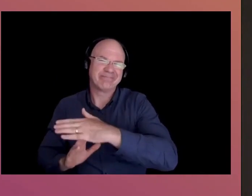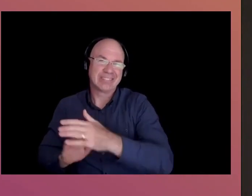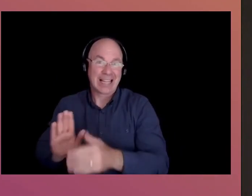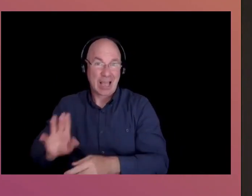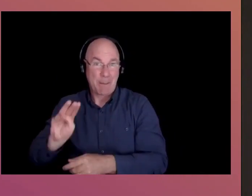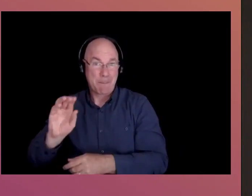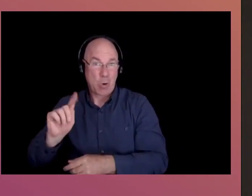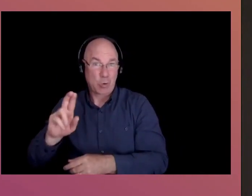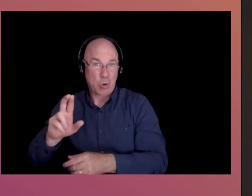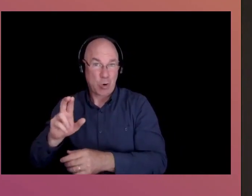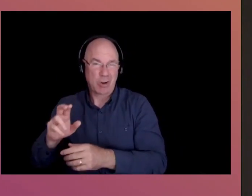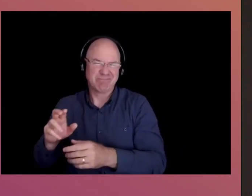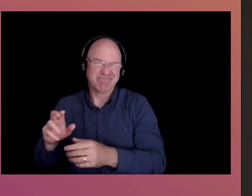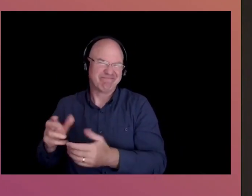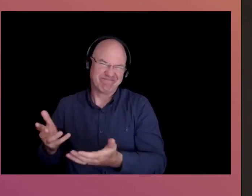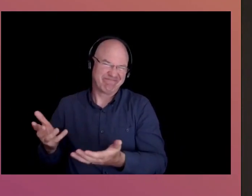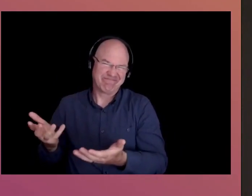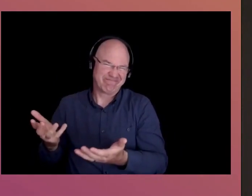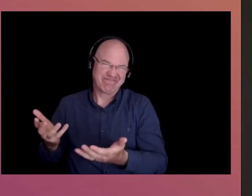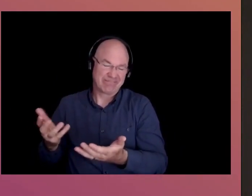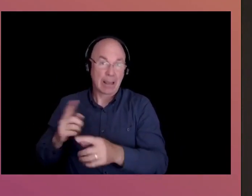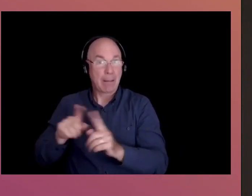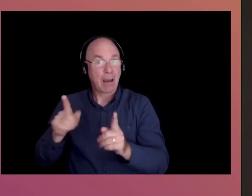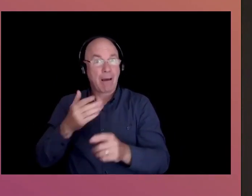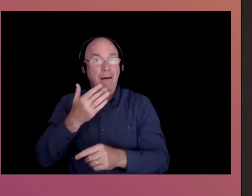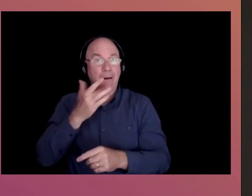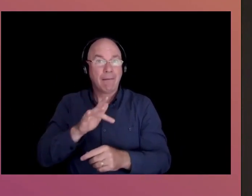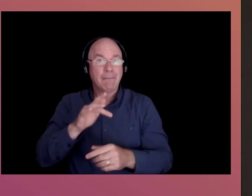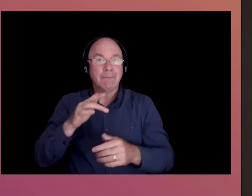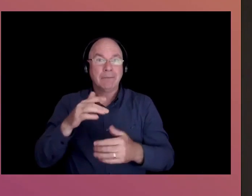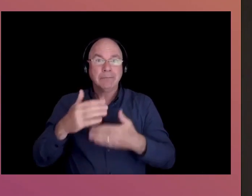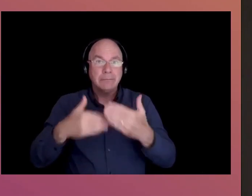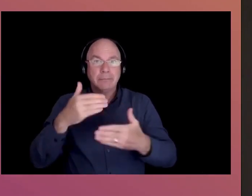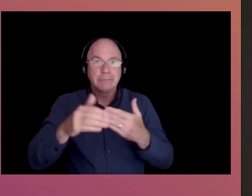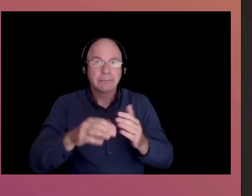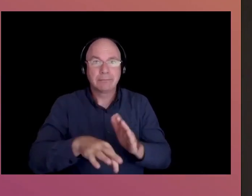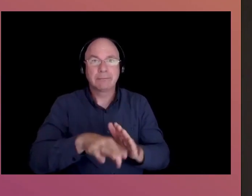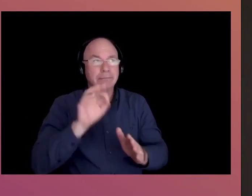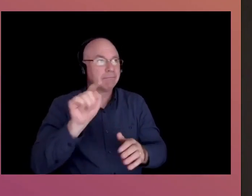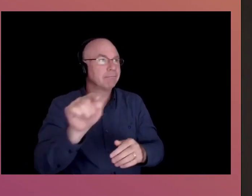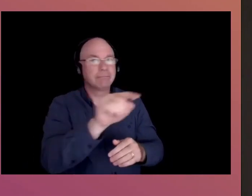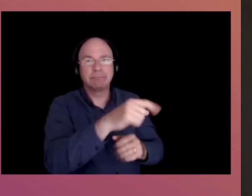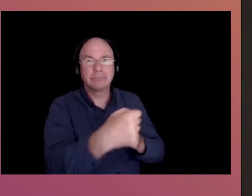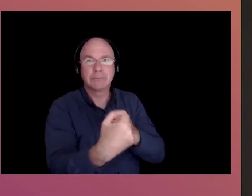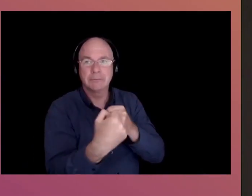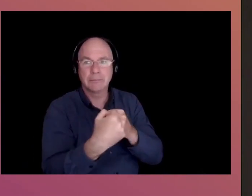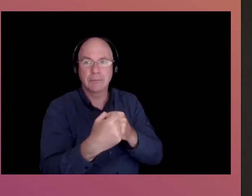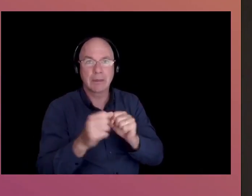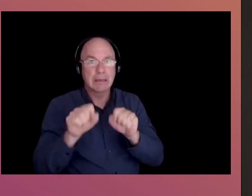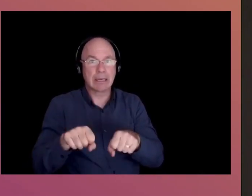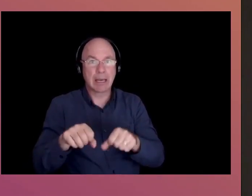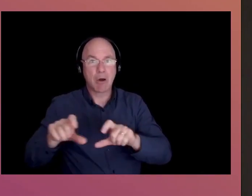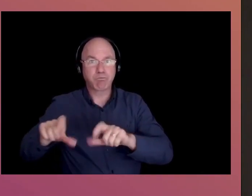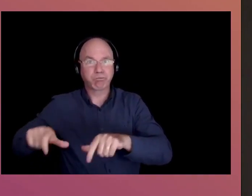good thing was we could find that supports 1 meter or 3 feet per second